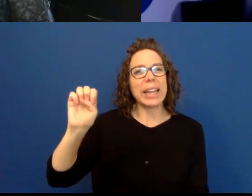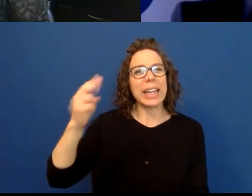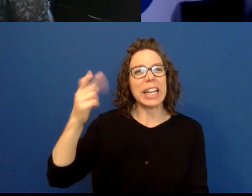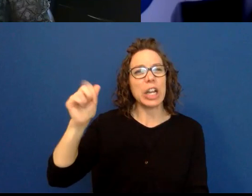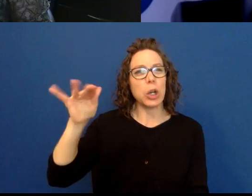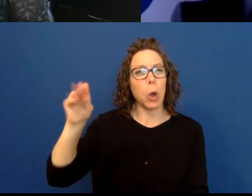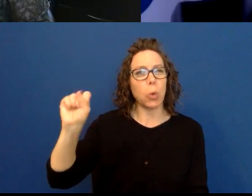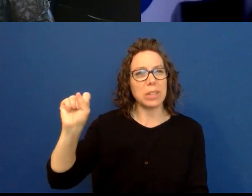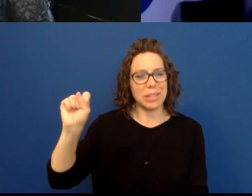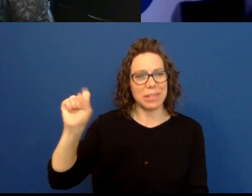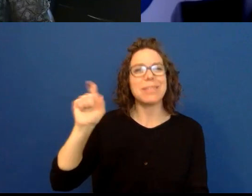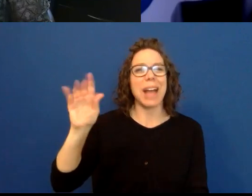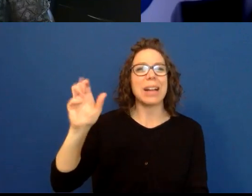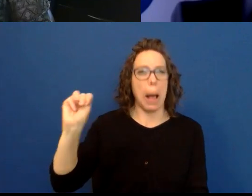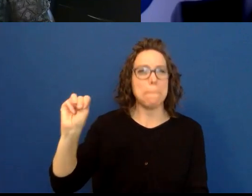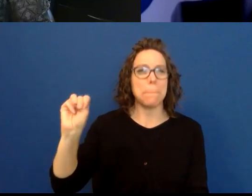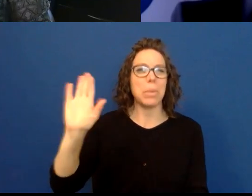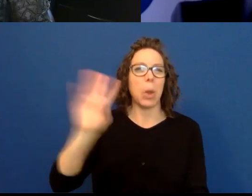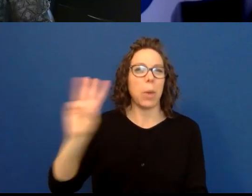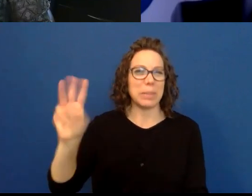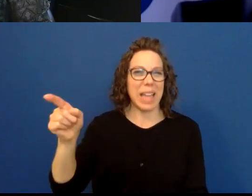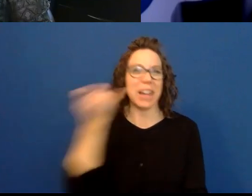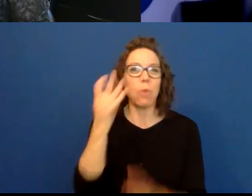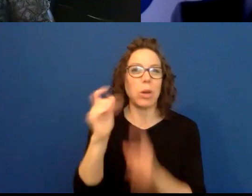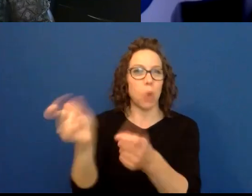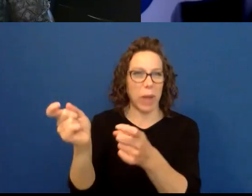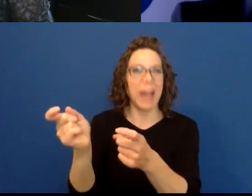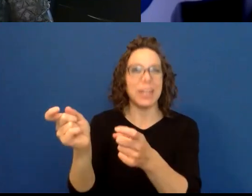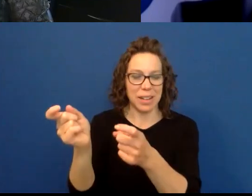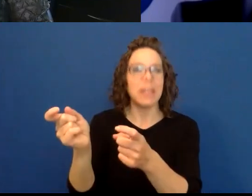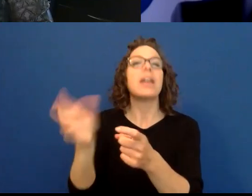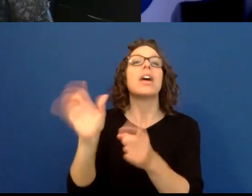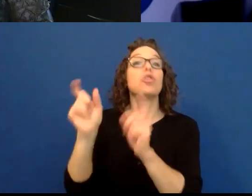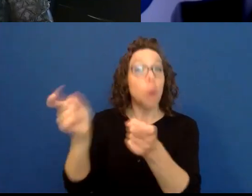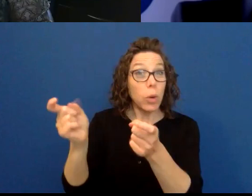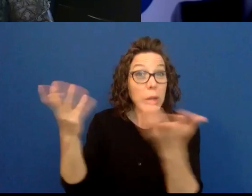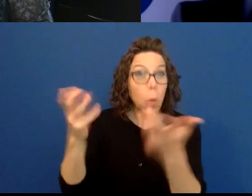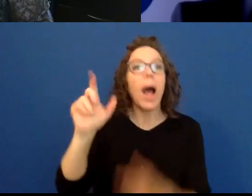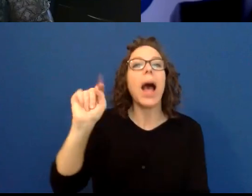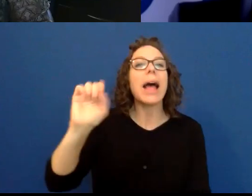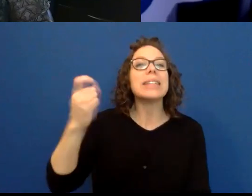That's heineheroes.com. And all donations are tax exempt.